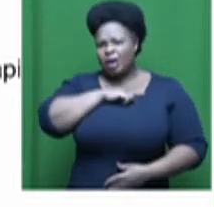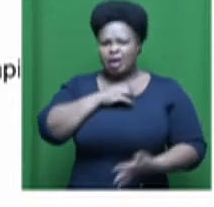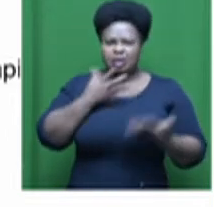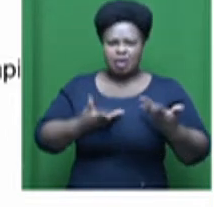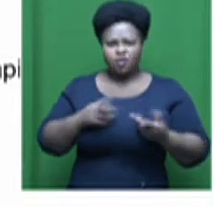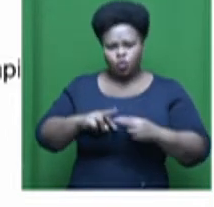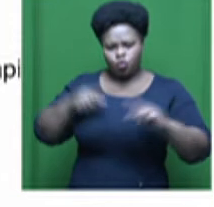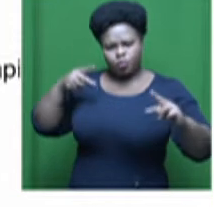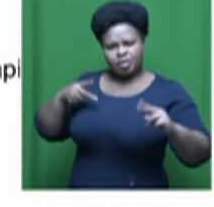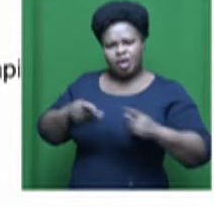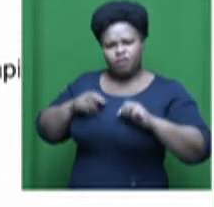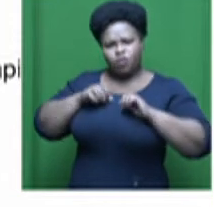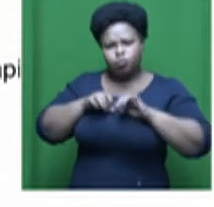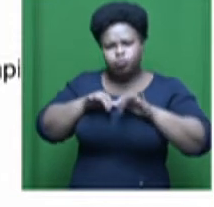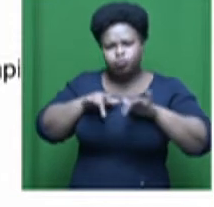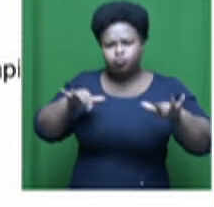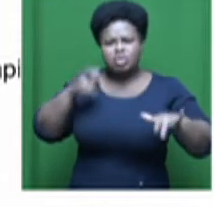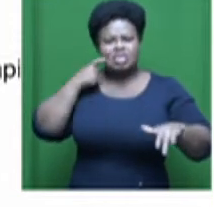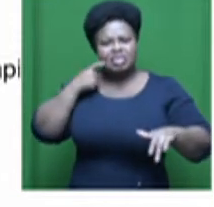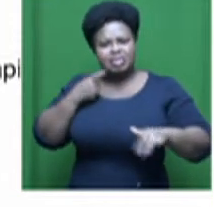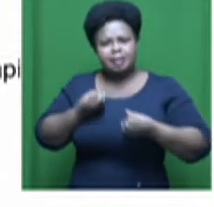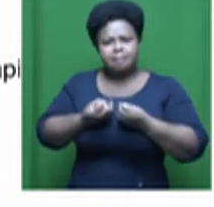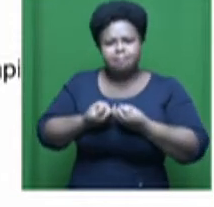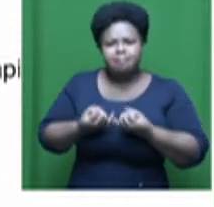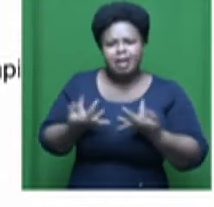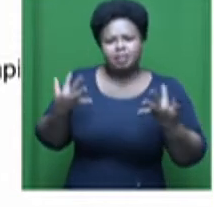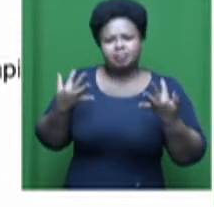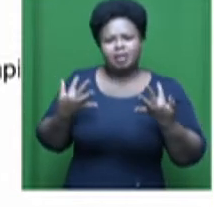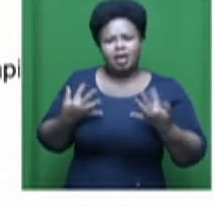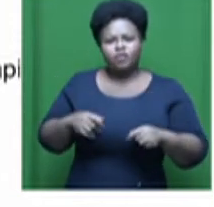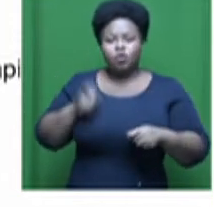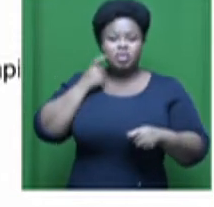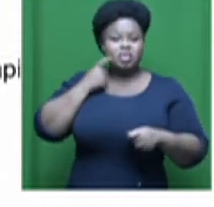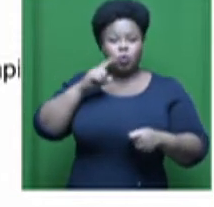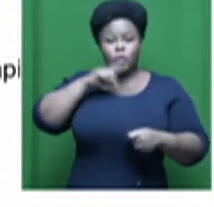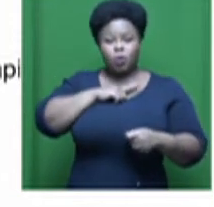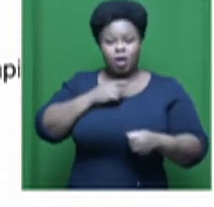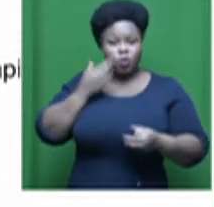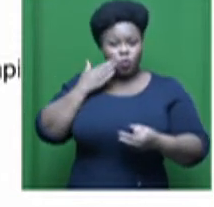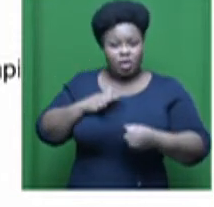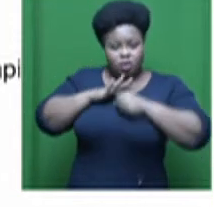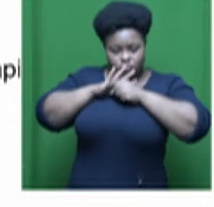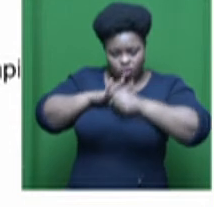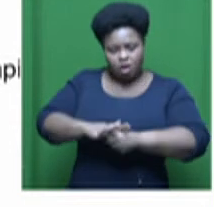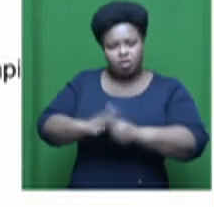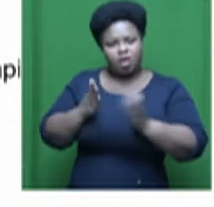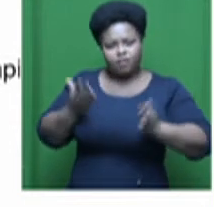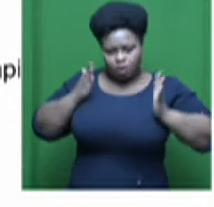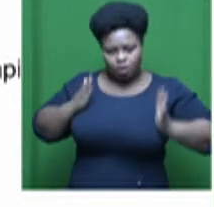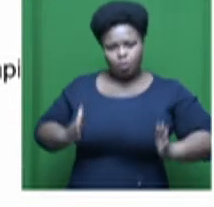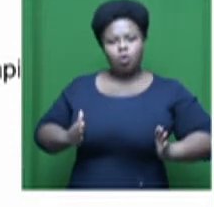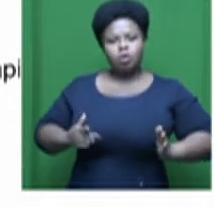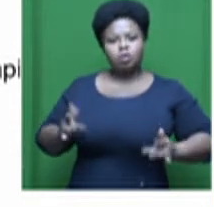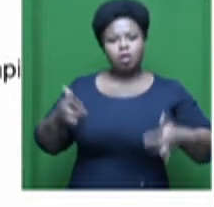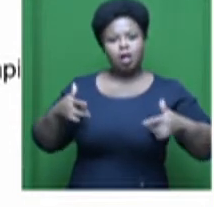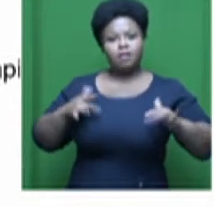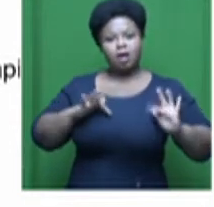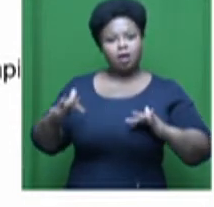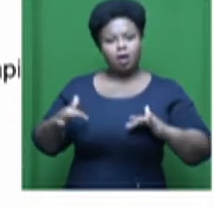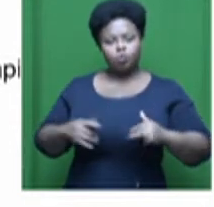to mutate is that when they come under tremendous immunological pressure in the host, to be able to continue surviving